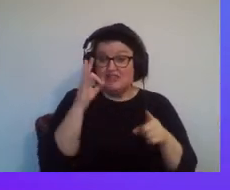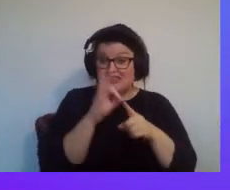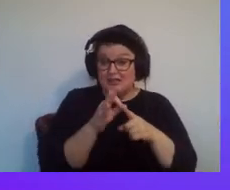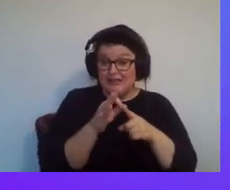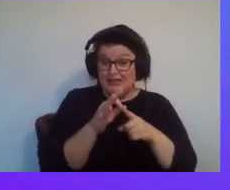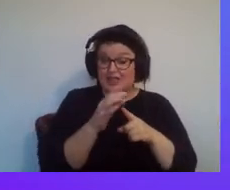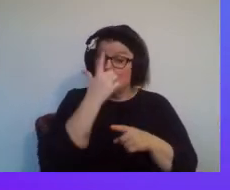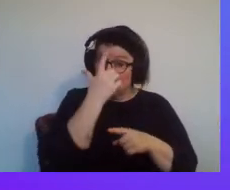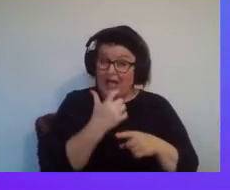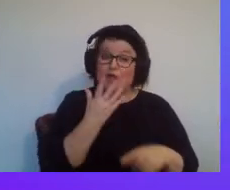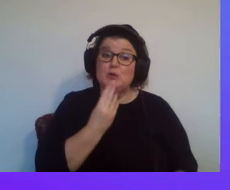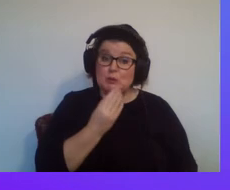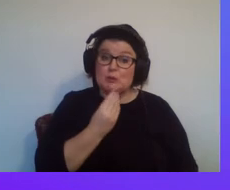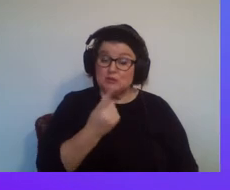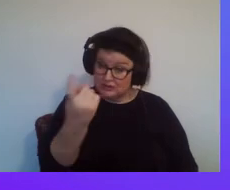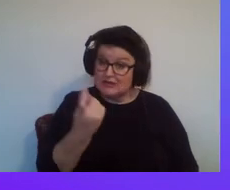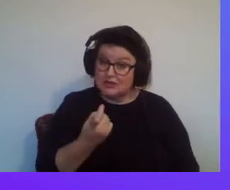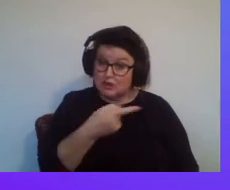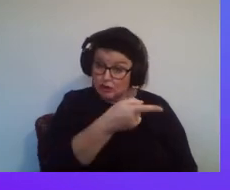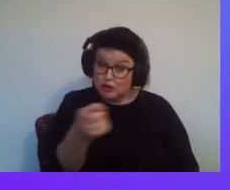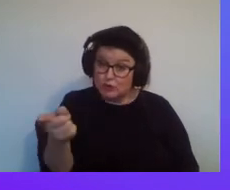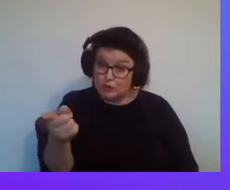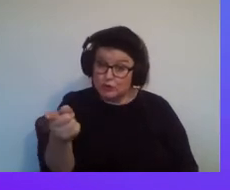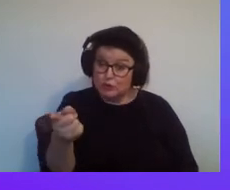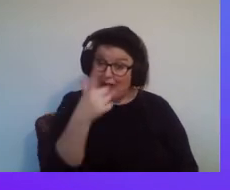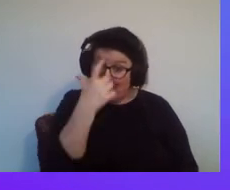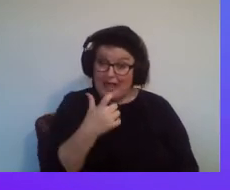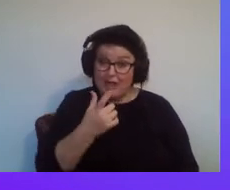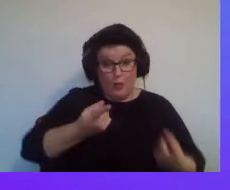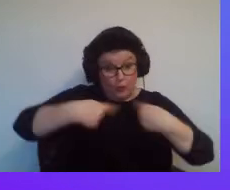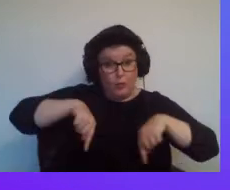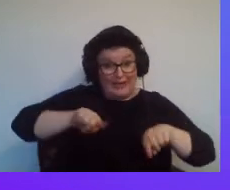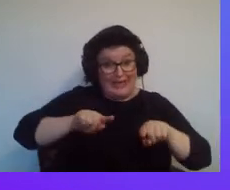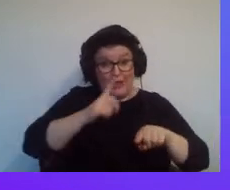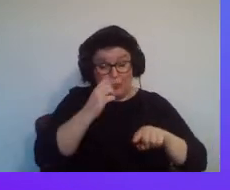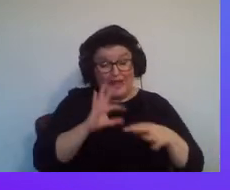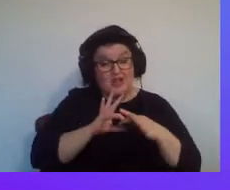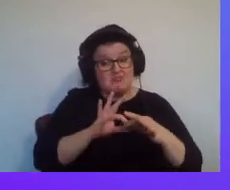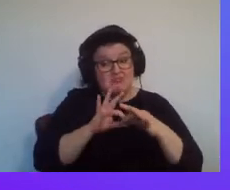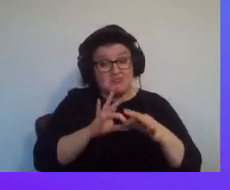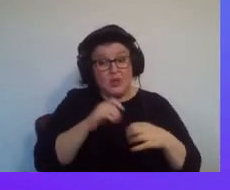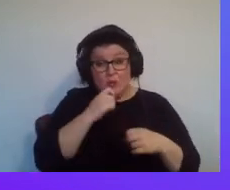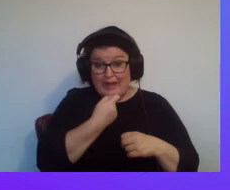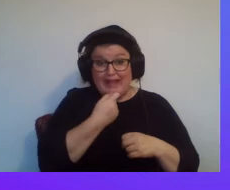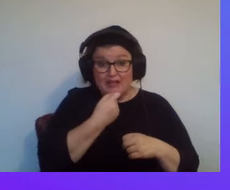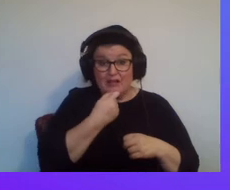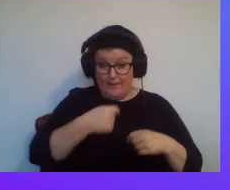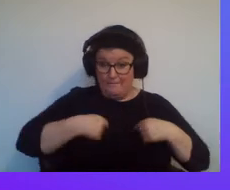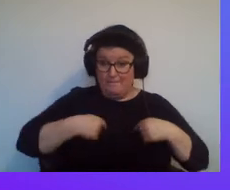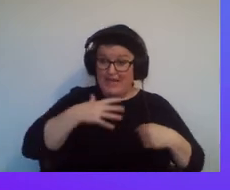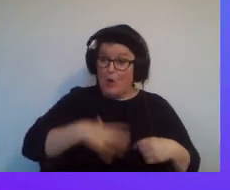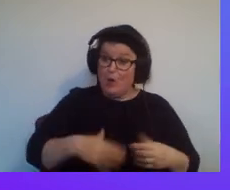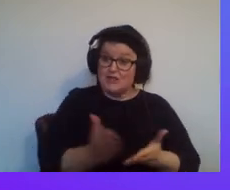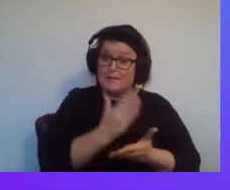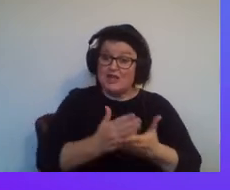us and you can come in. We will get through this because what ticks my box is getting my patients feeling